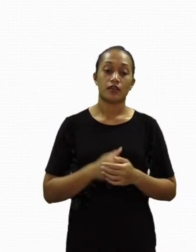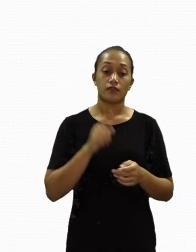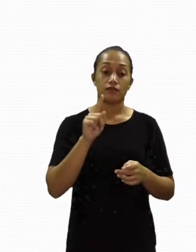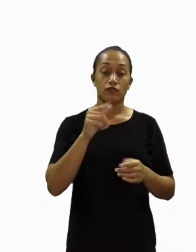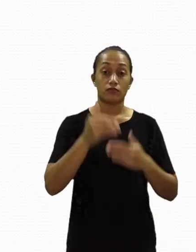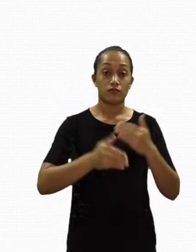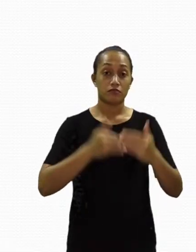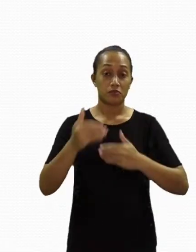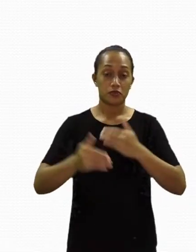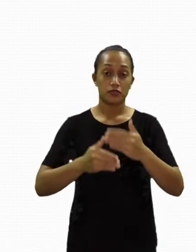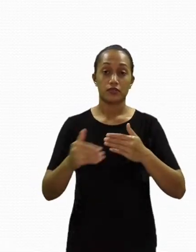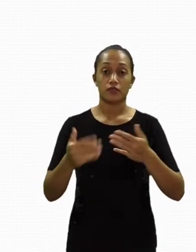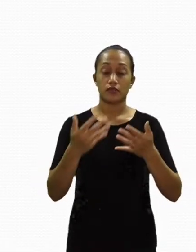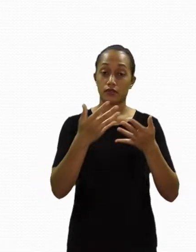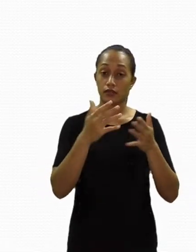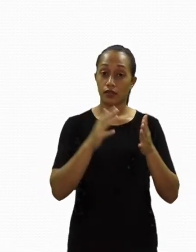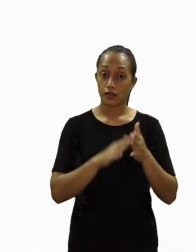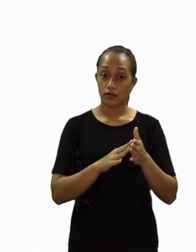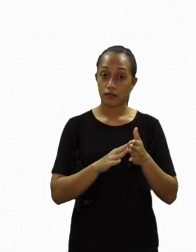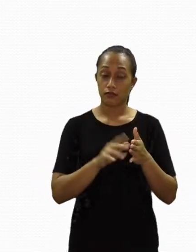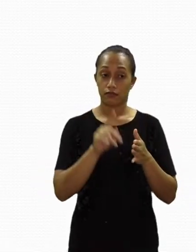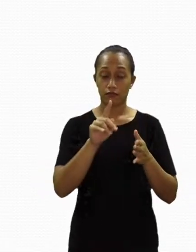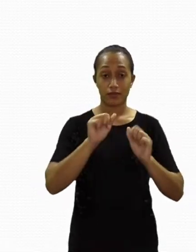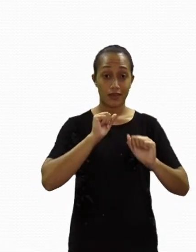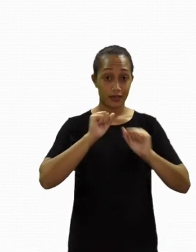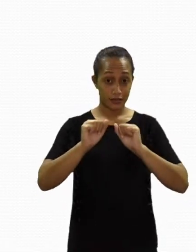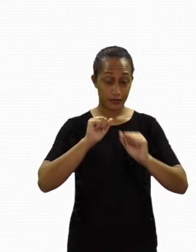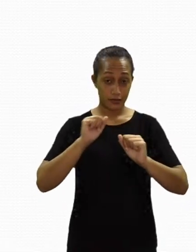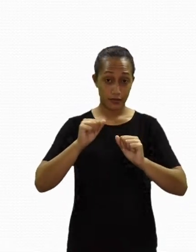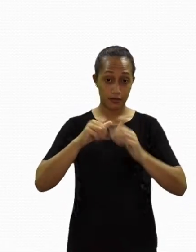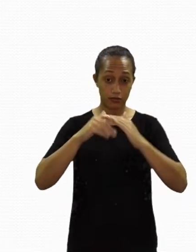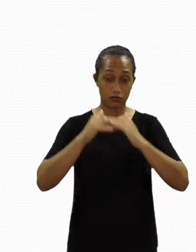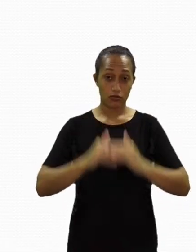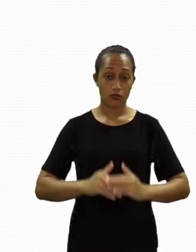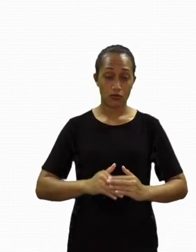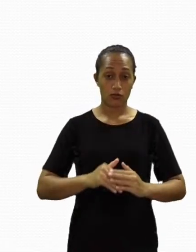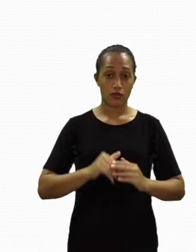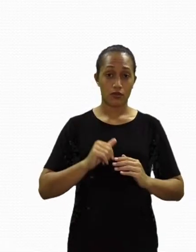the process of how exercise lower your